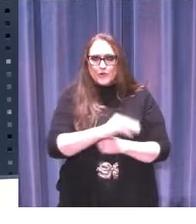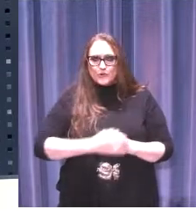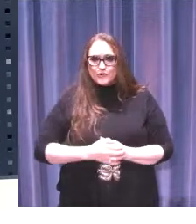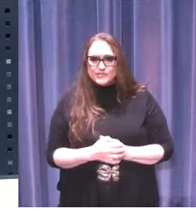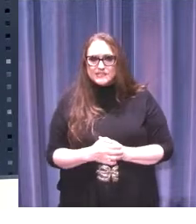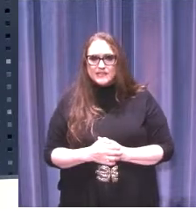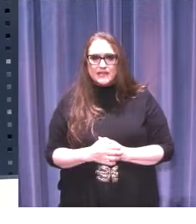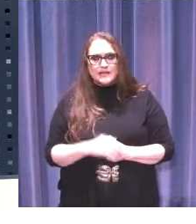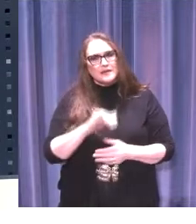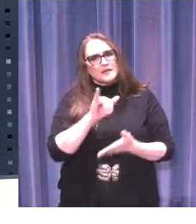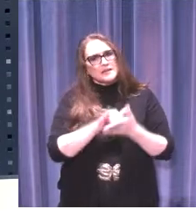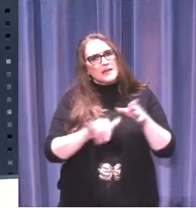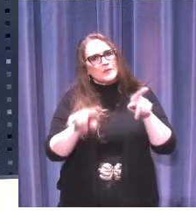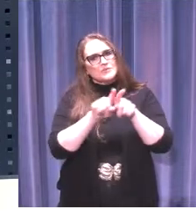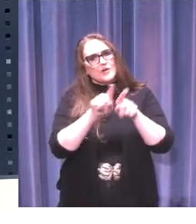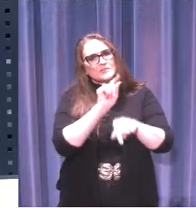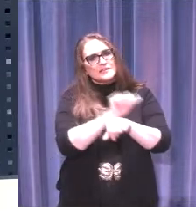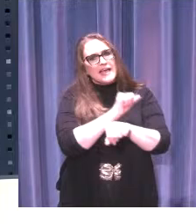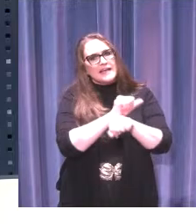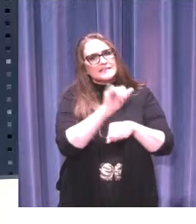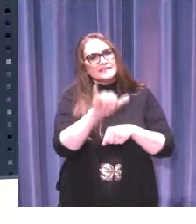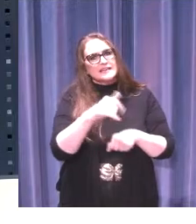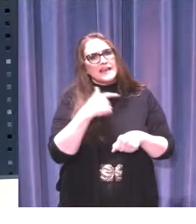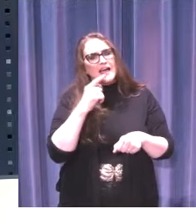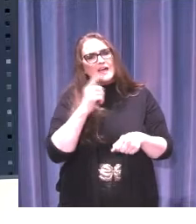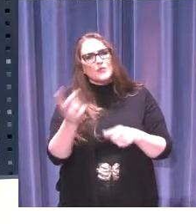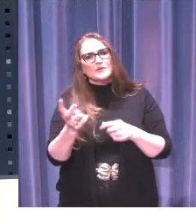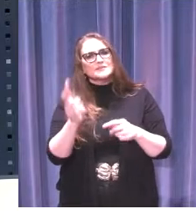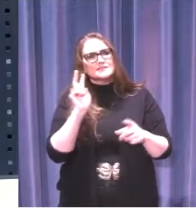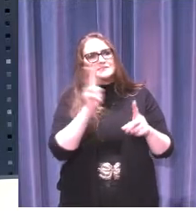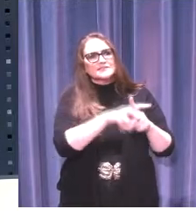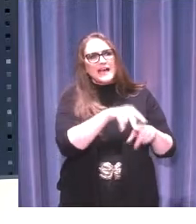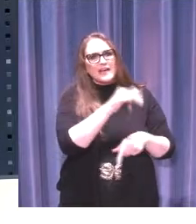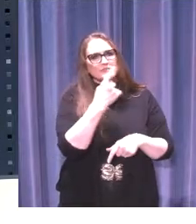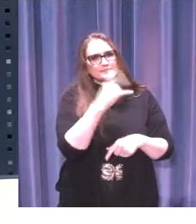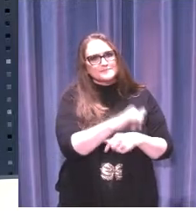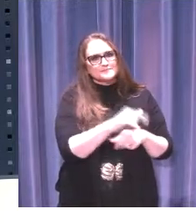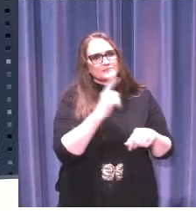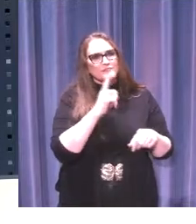that was also a task that I was assigned upon joining.